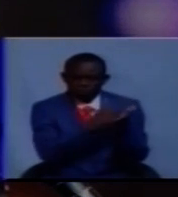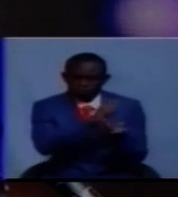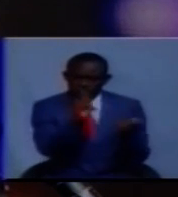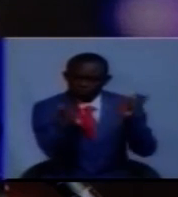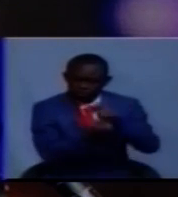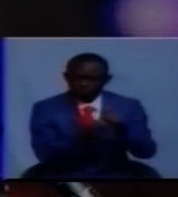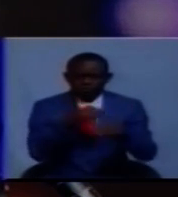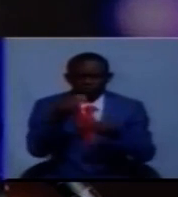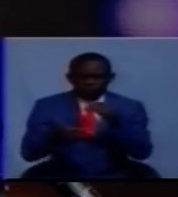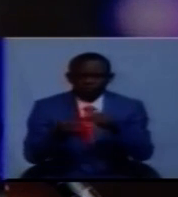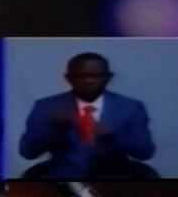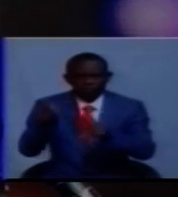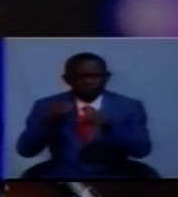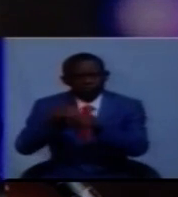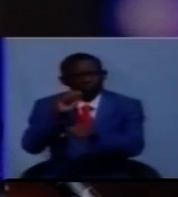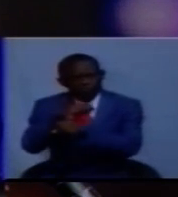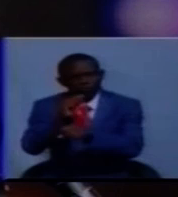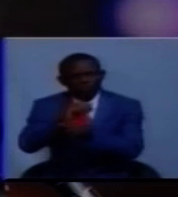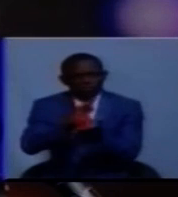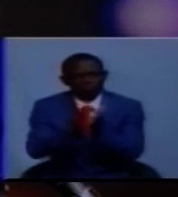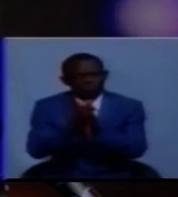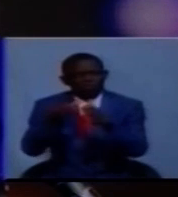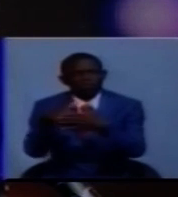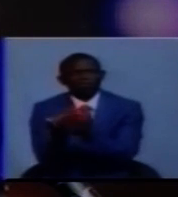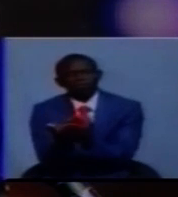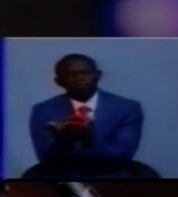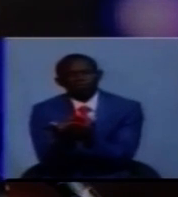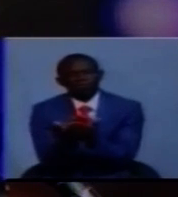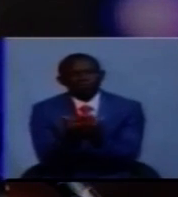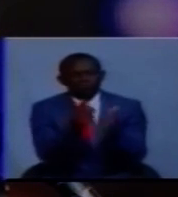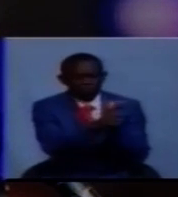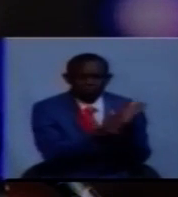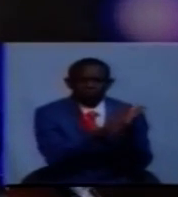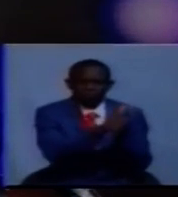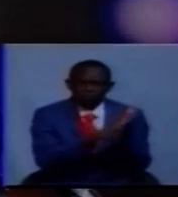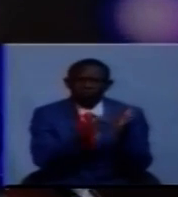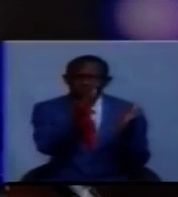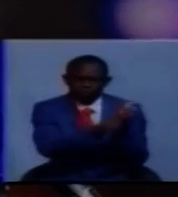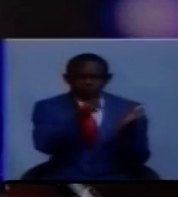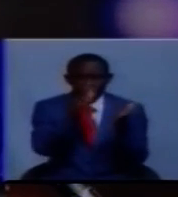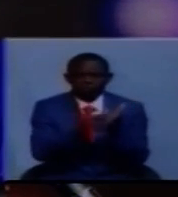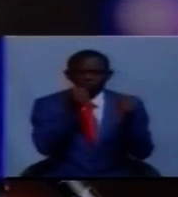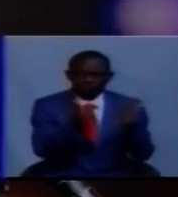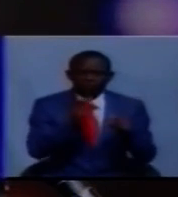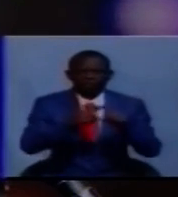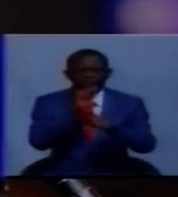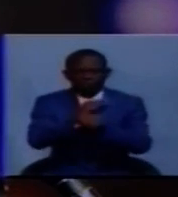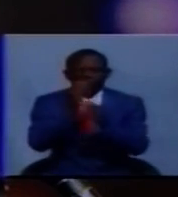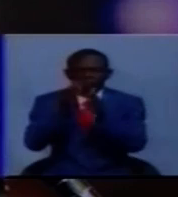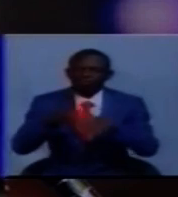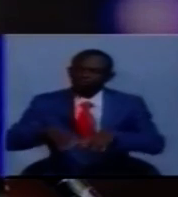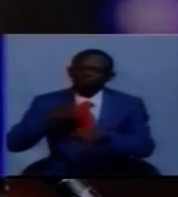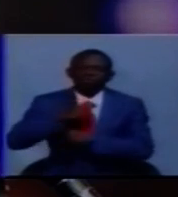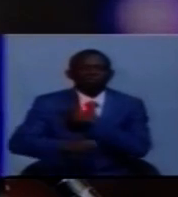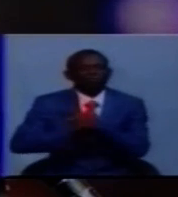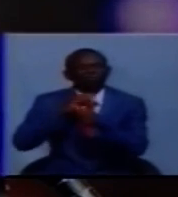effectively, considering that many other laws have been passed, but workers still suffer discrimination? You're watching Sunday Interview, and my guest